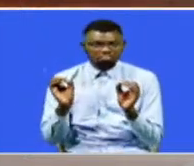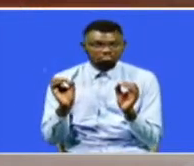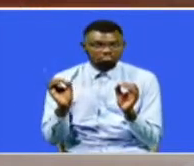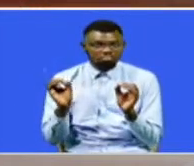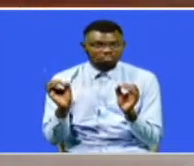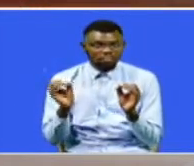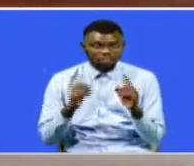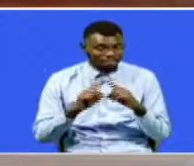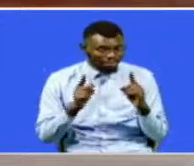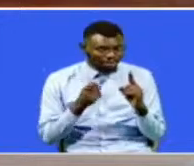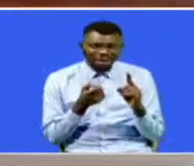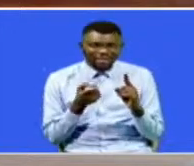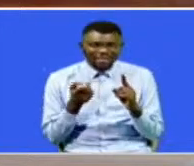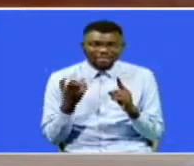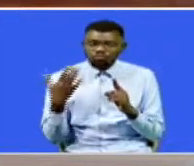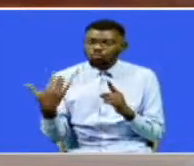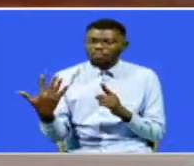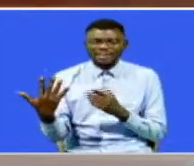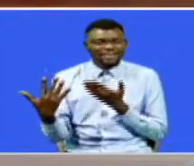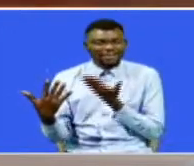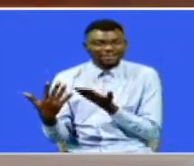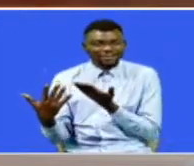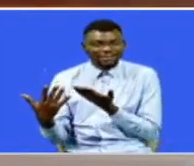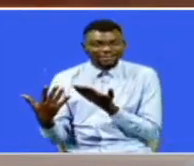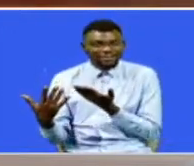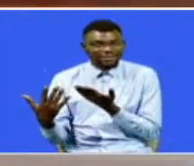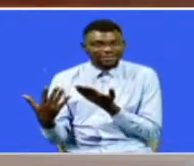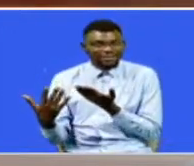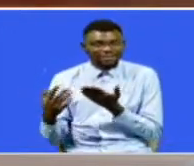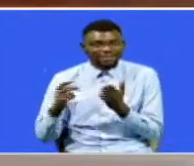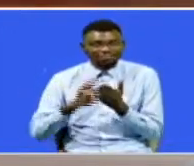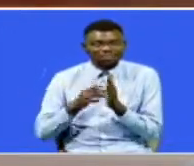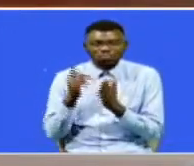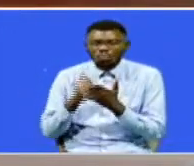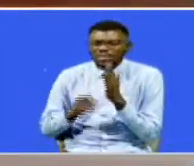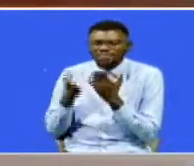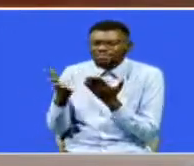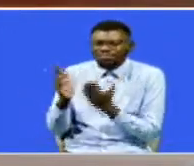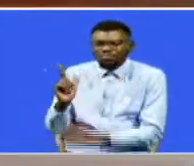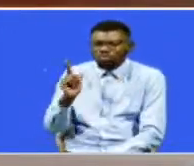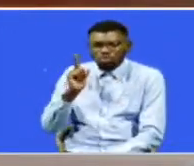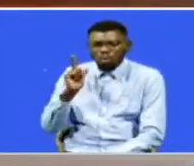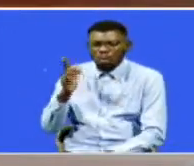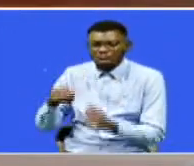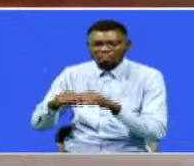But even if they were, my lord, it will be telling the court to turn on an illegality.